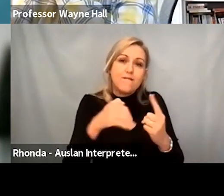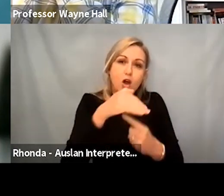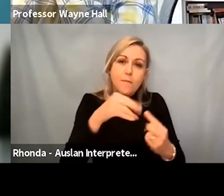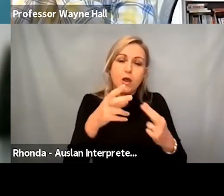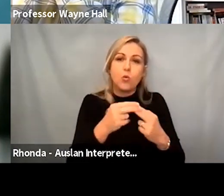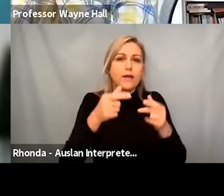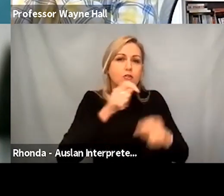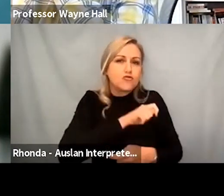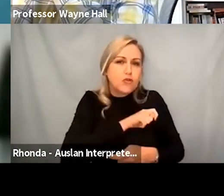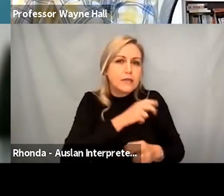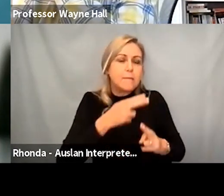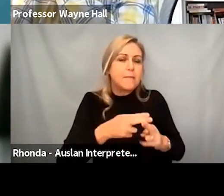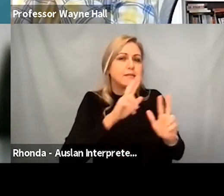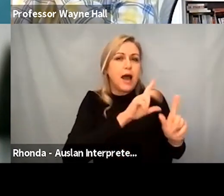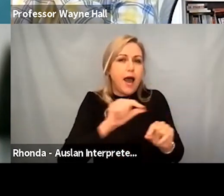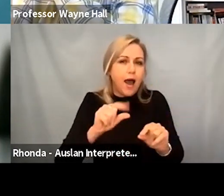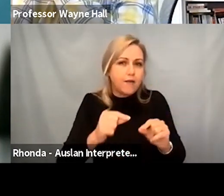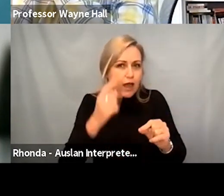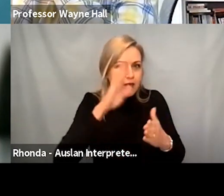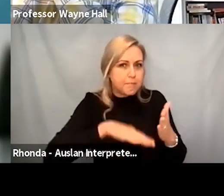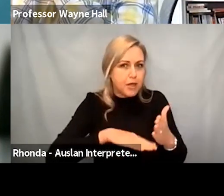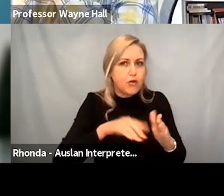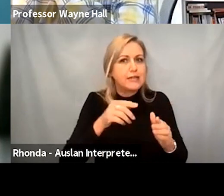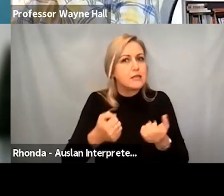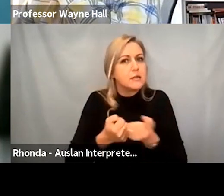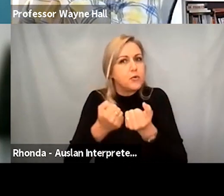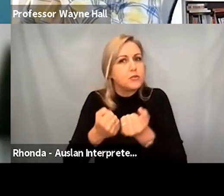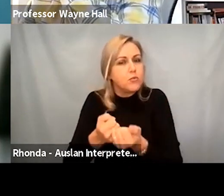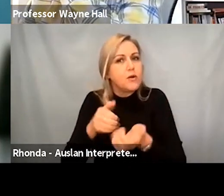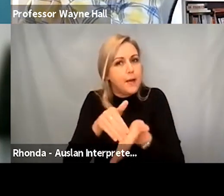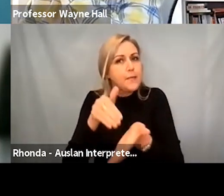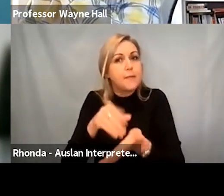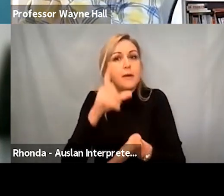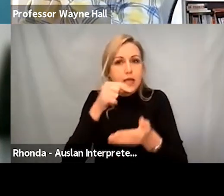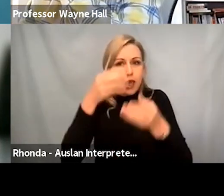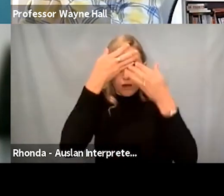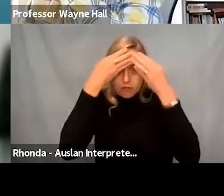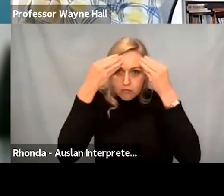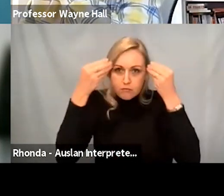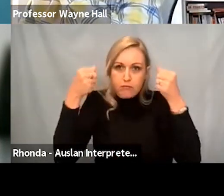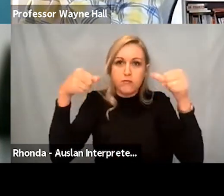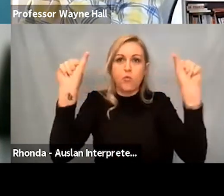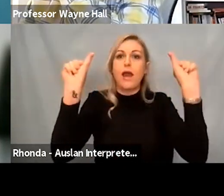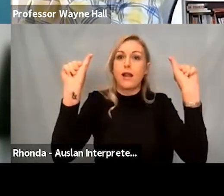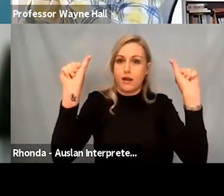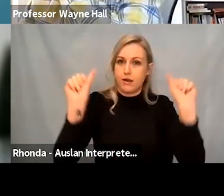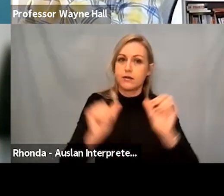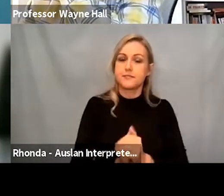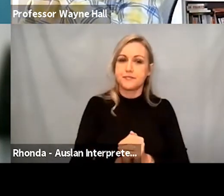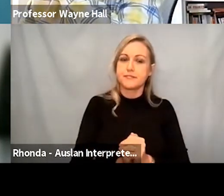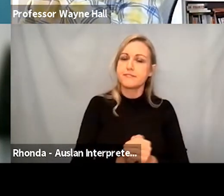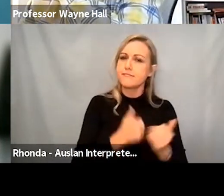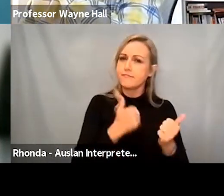then that can work very well. Wayne, perhaps you've got some contribution from your experience, particularly